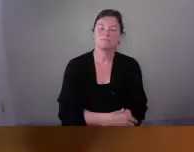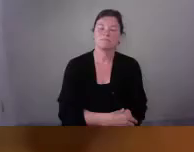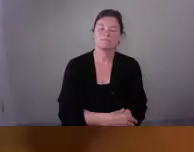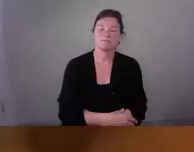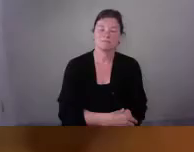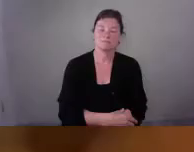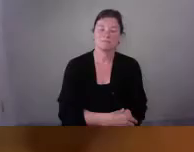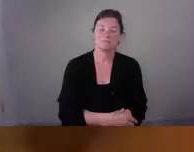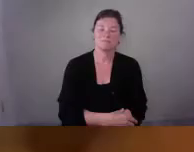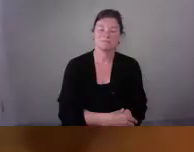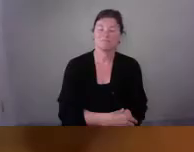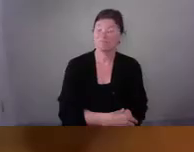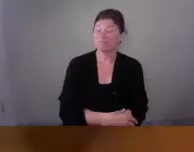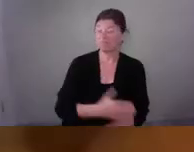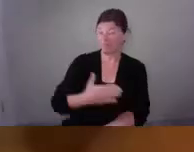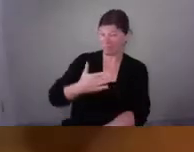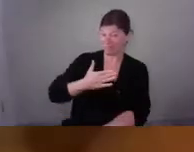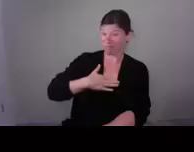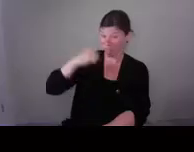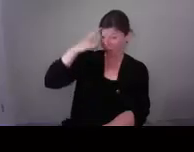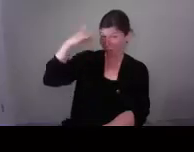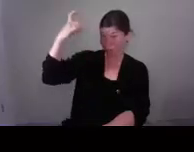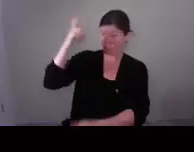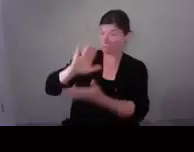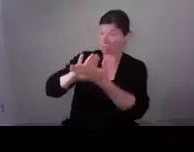Because might have